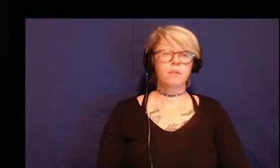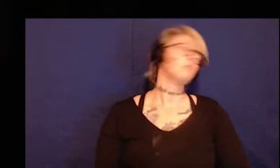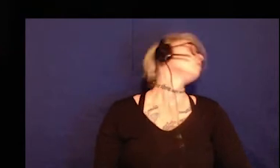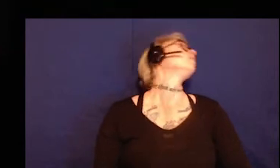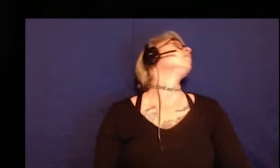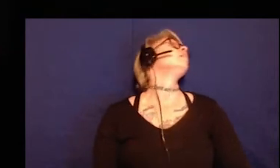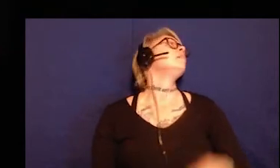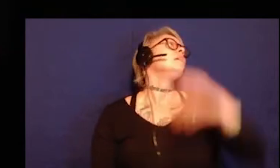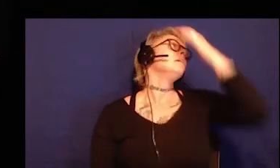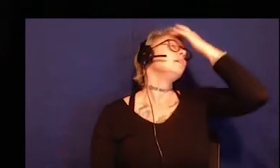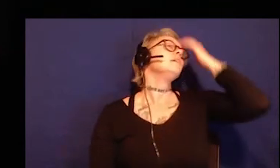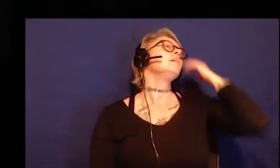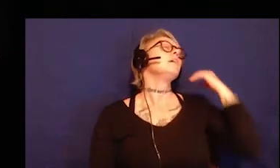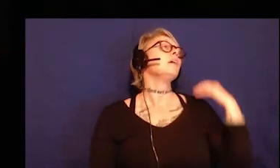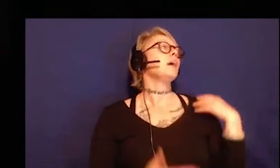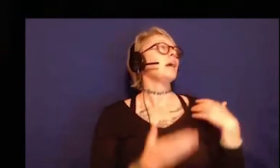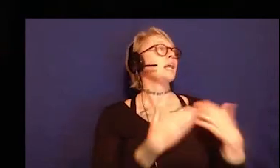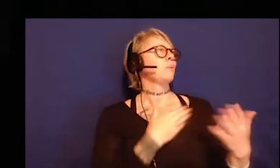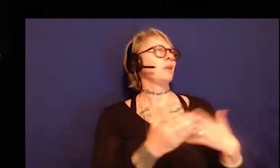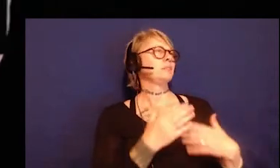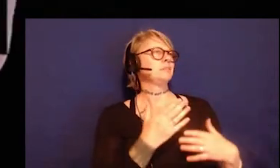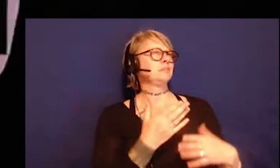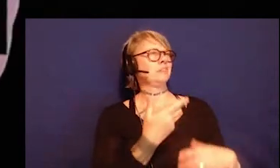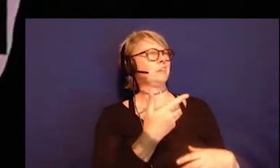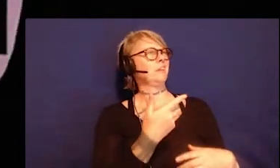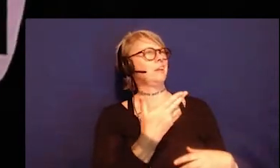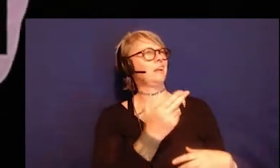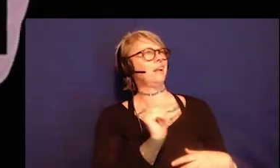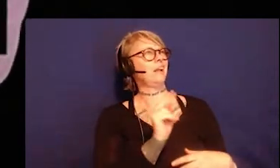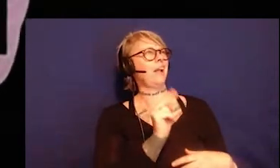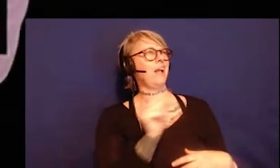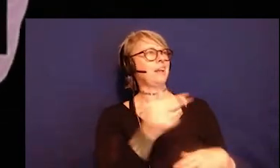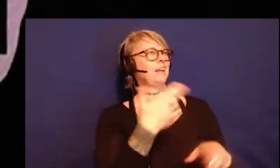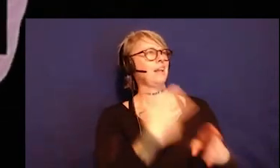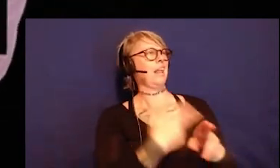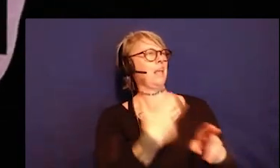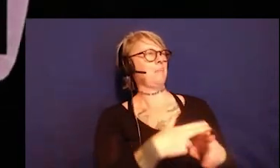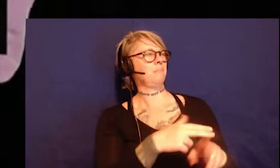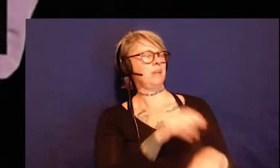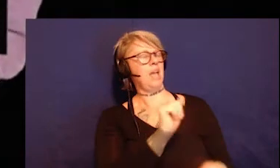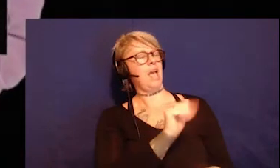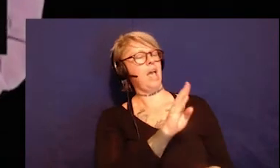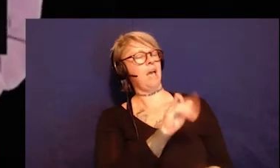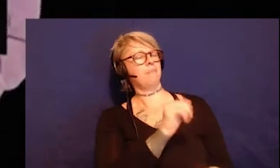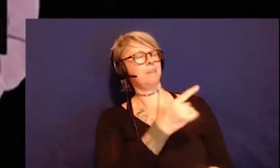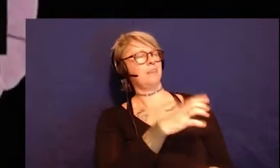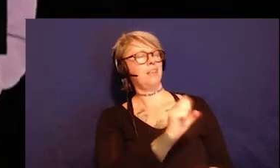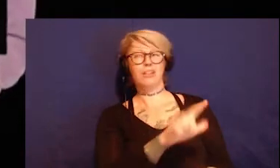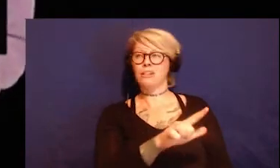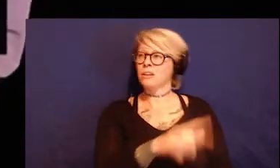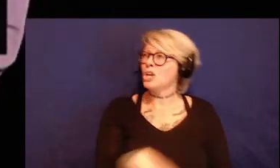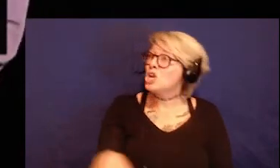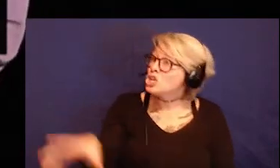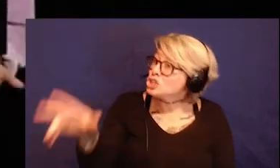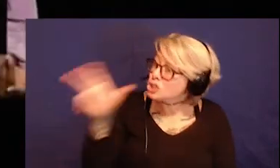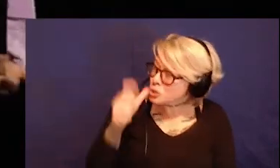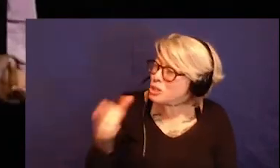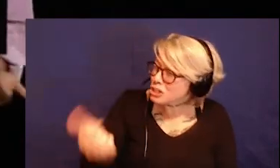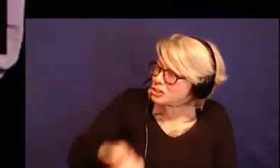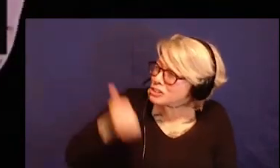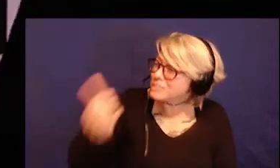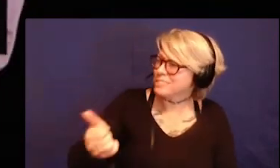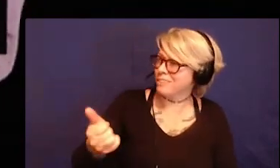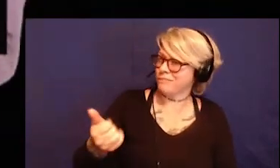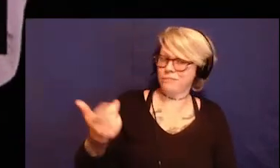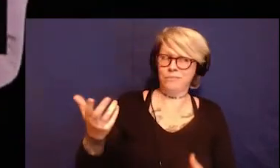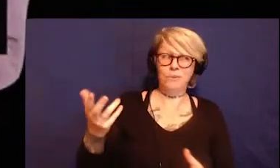Anyway, what kind of Ghanaian name is Abigail? Do you hear yourself? What kind of question is that? What kind of Ghanaian